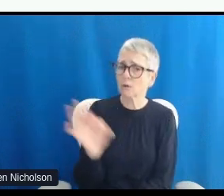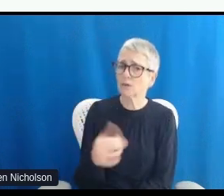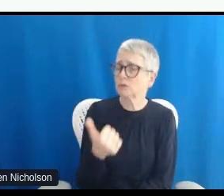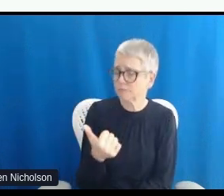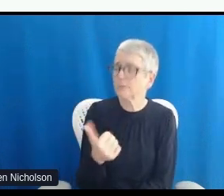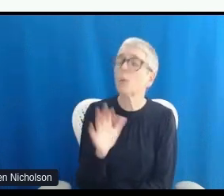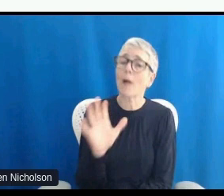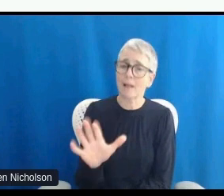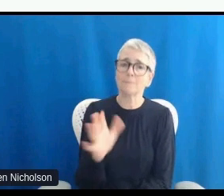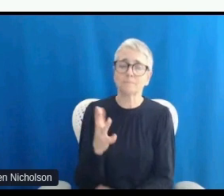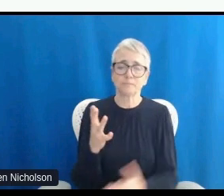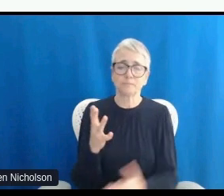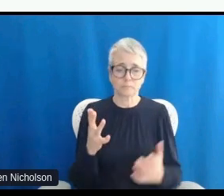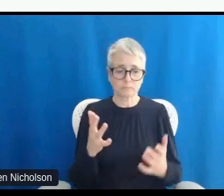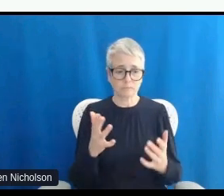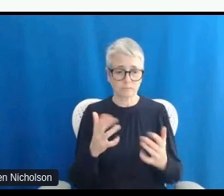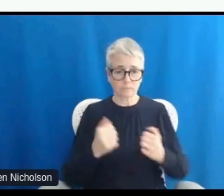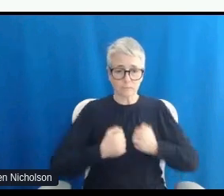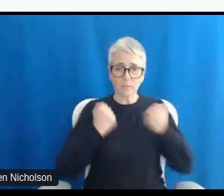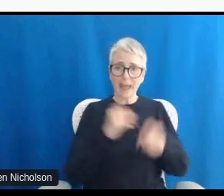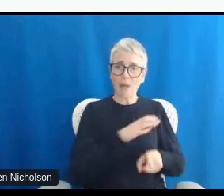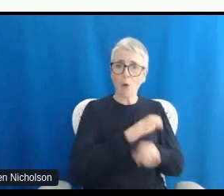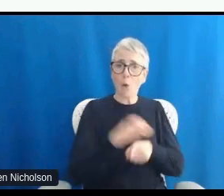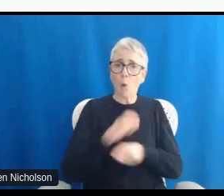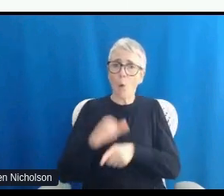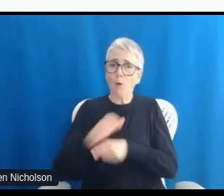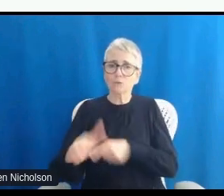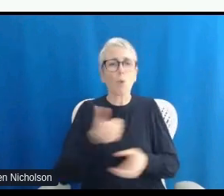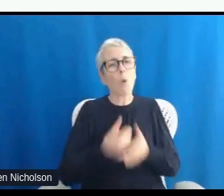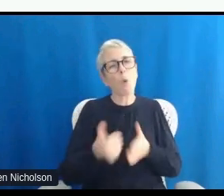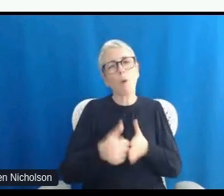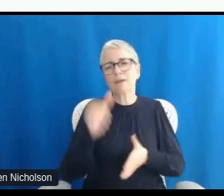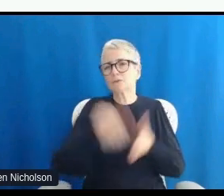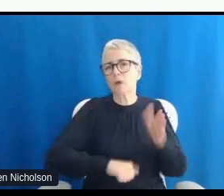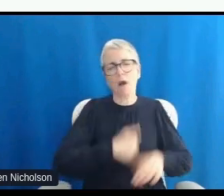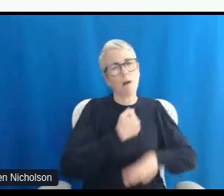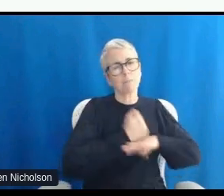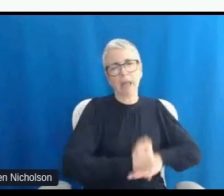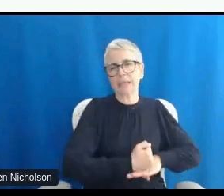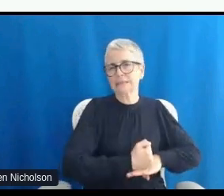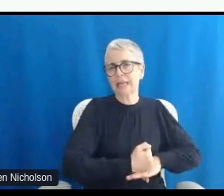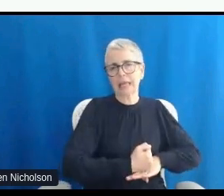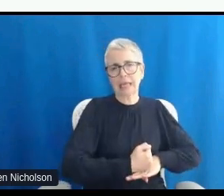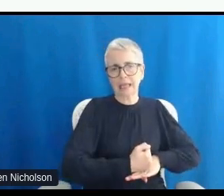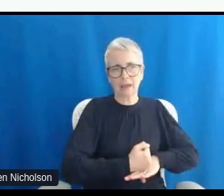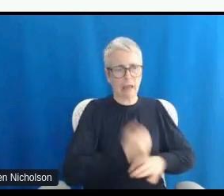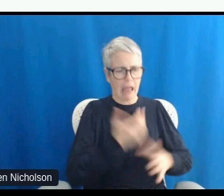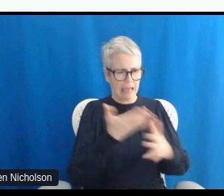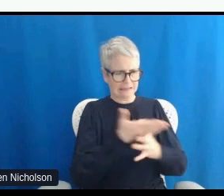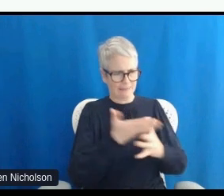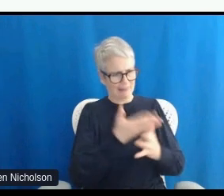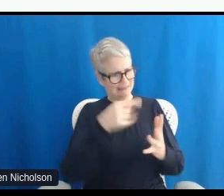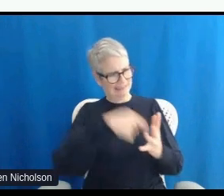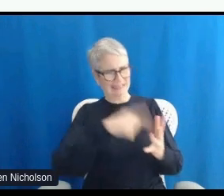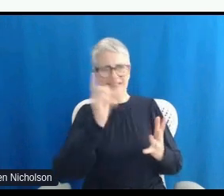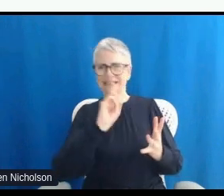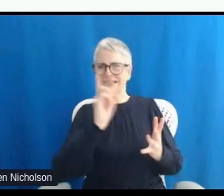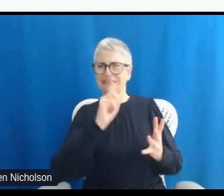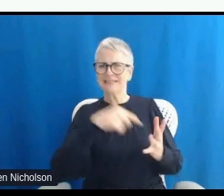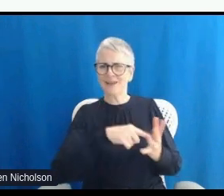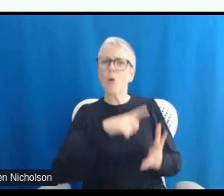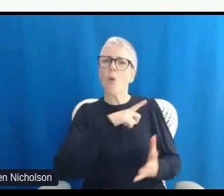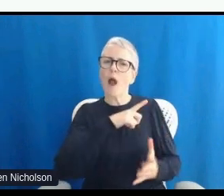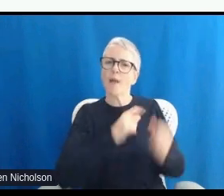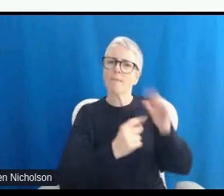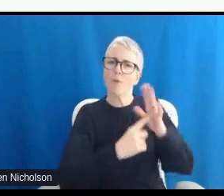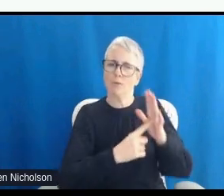every one of the courses starts with the very basics about what is accessibility and why it's important.